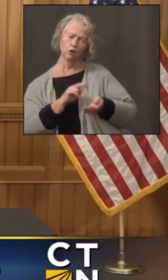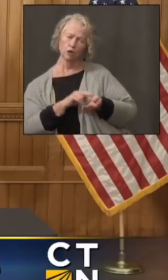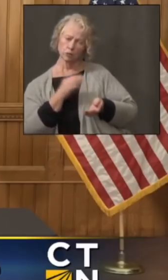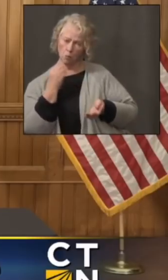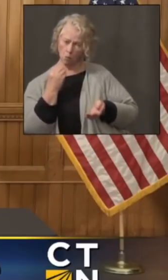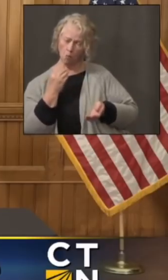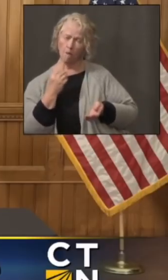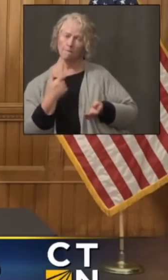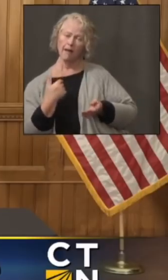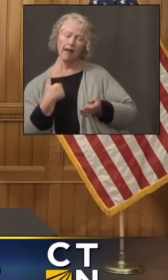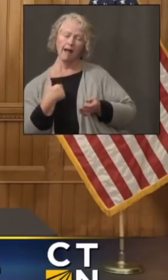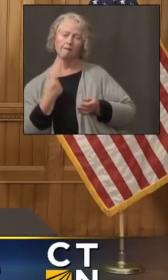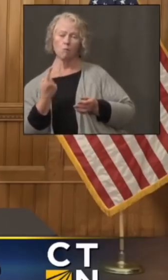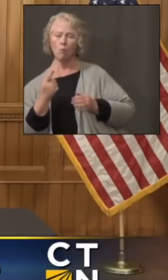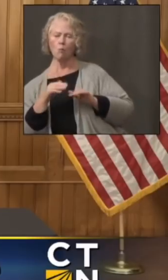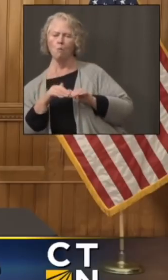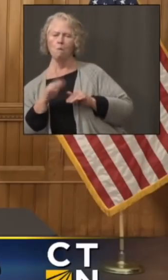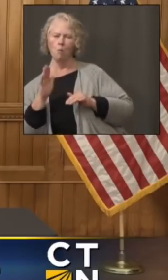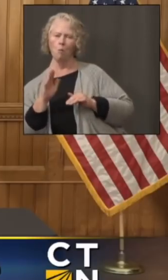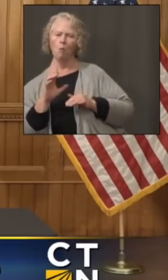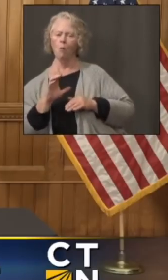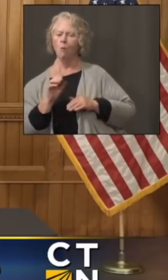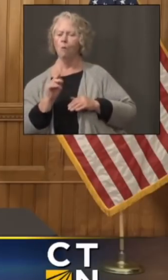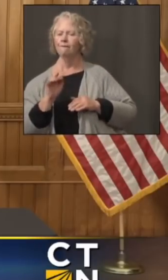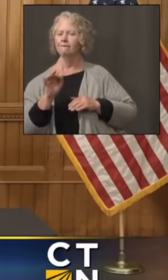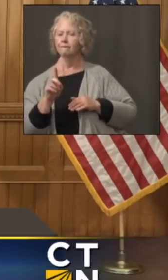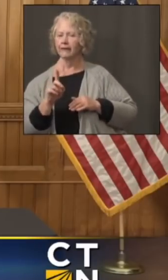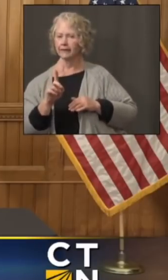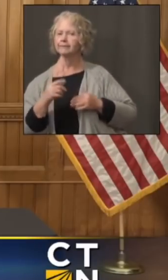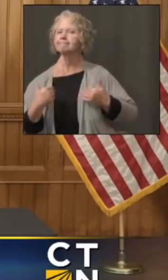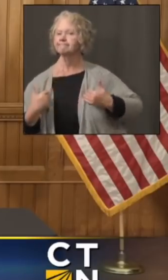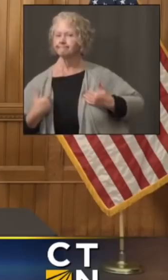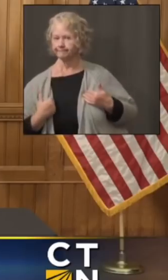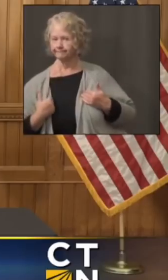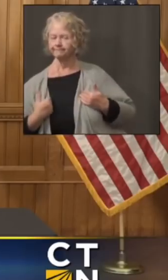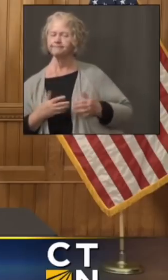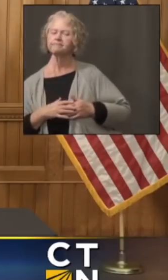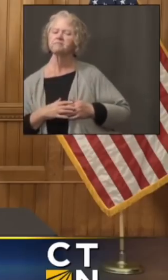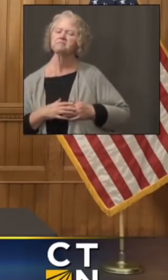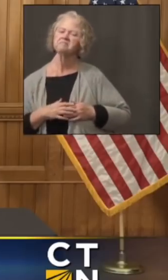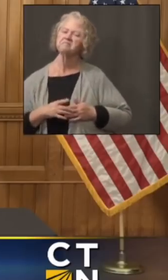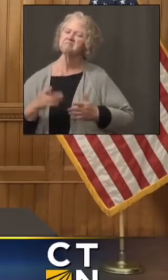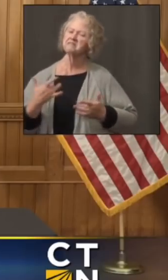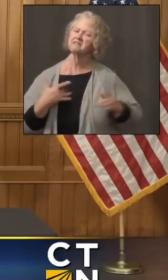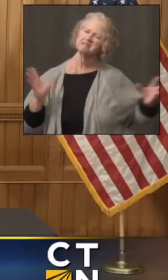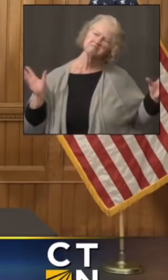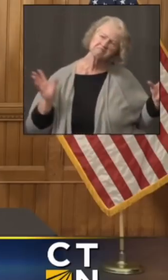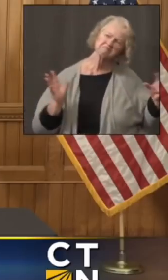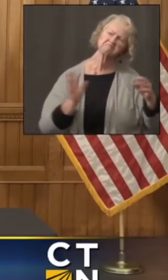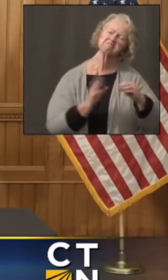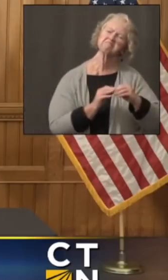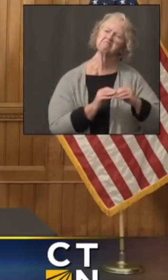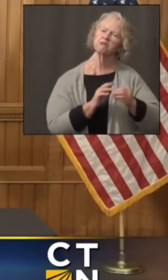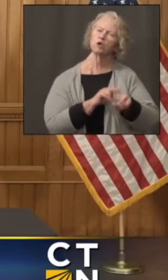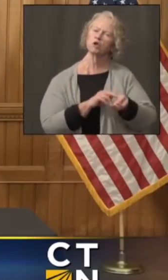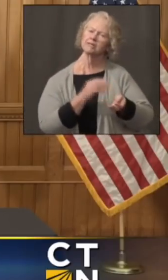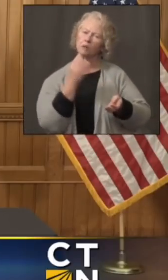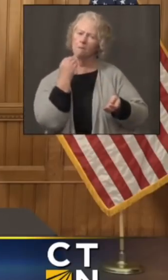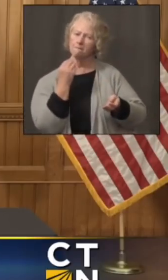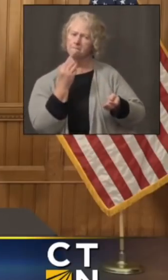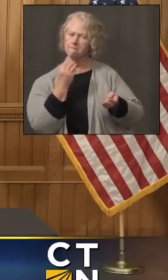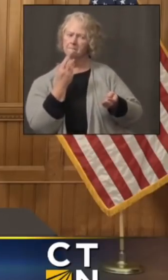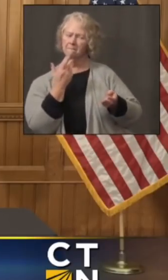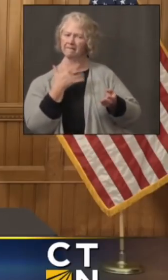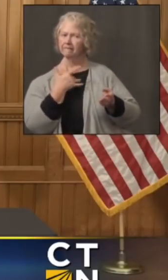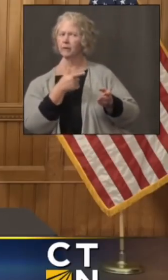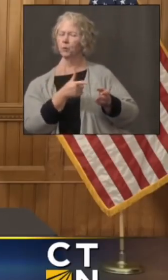one COVID case. I was wondering, how many nursing homes would you say that there are more significant cases where you would